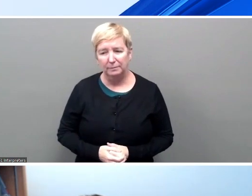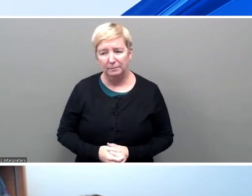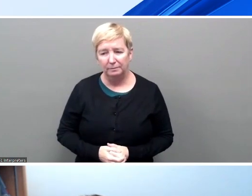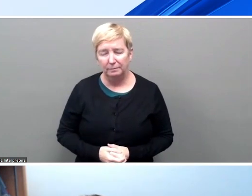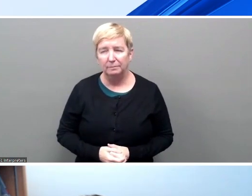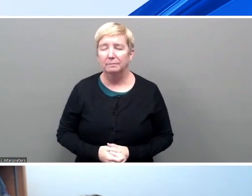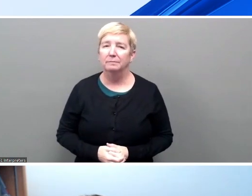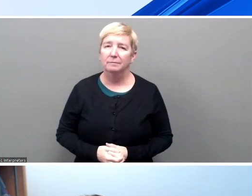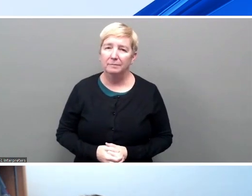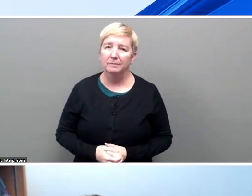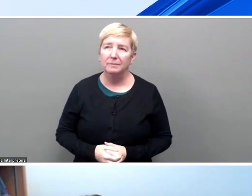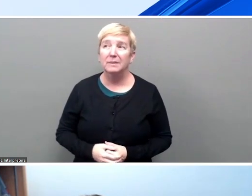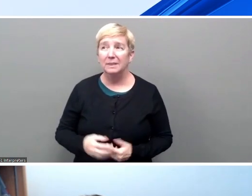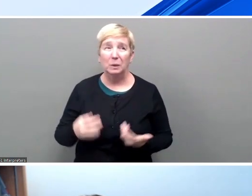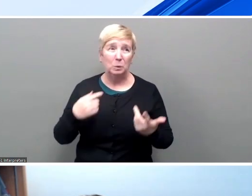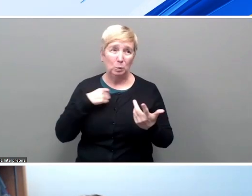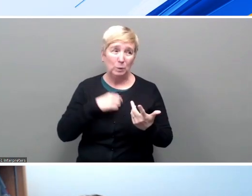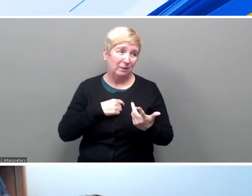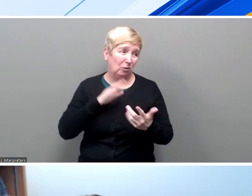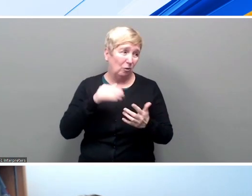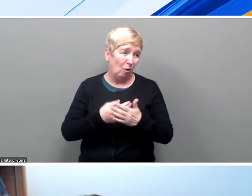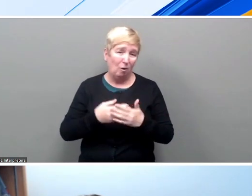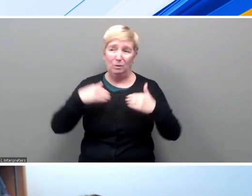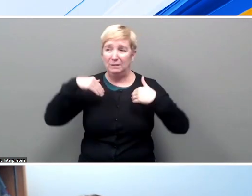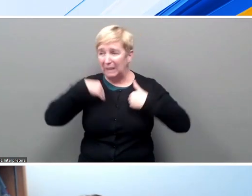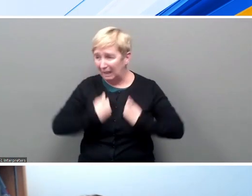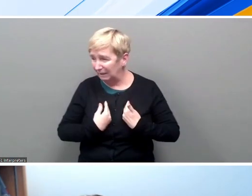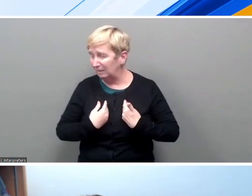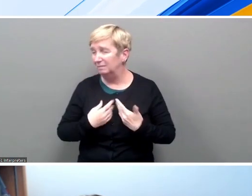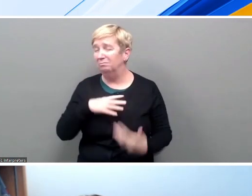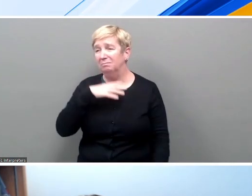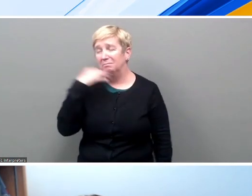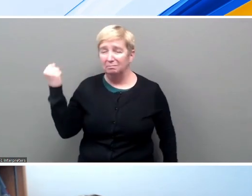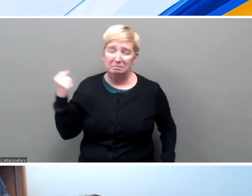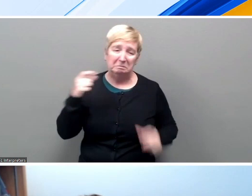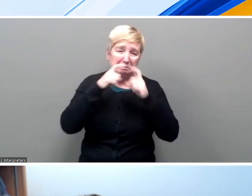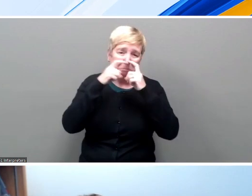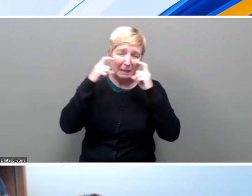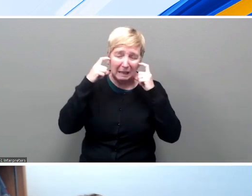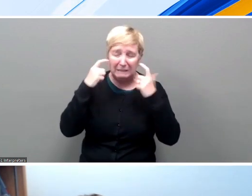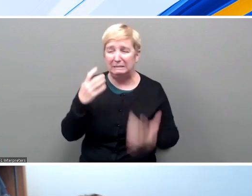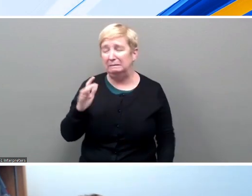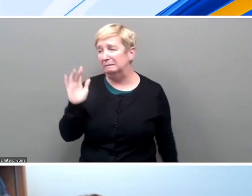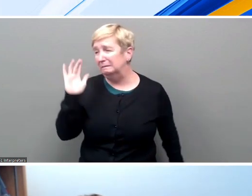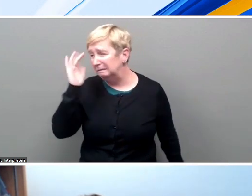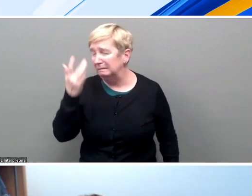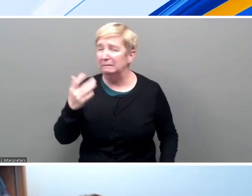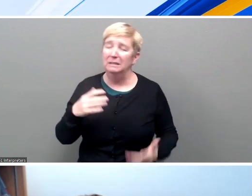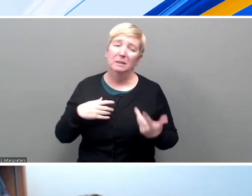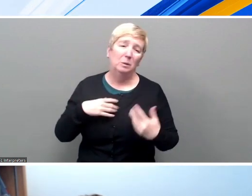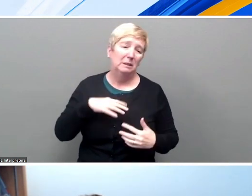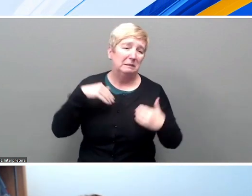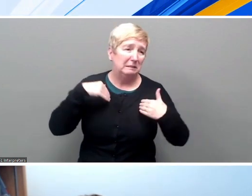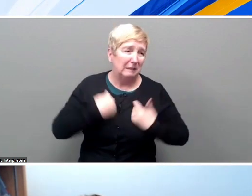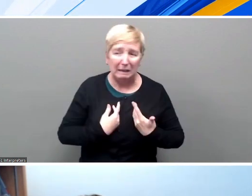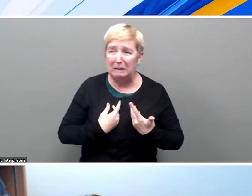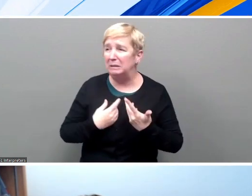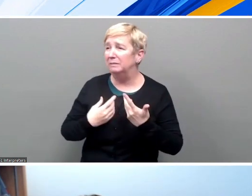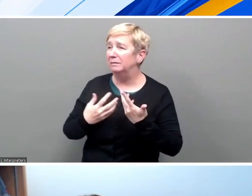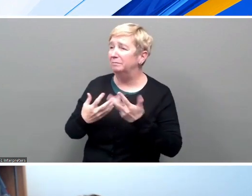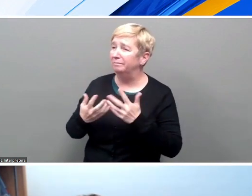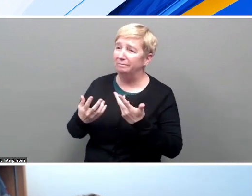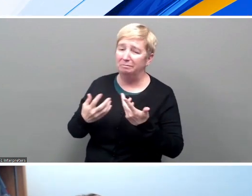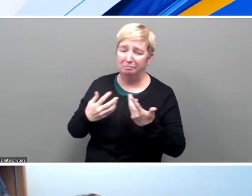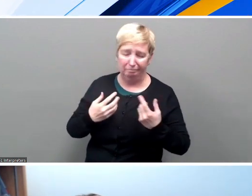recognizing the frustration. We are tired of the masks. We are tired of not, hanging out with our friends and family all the time,